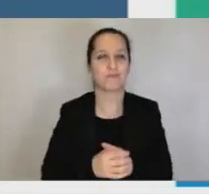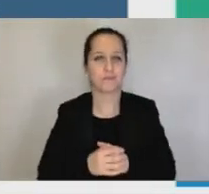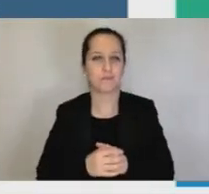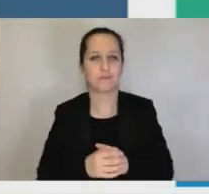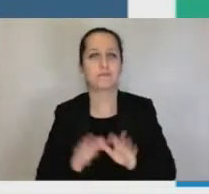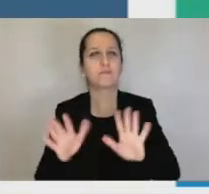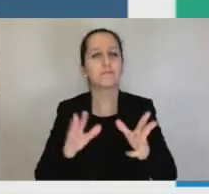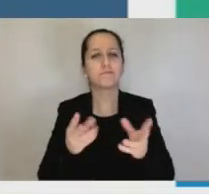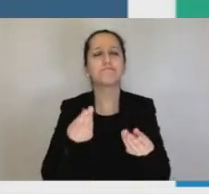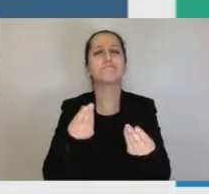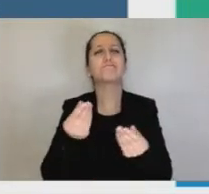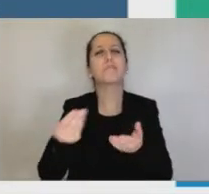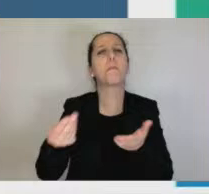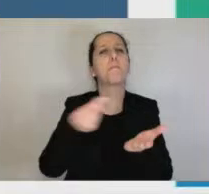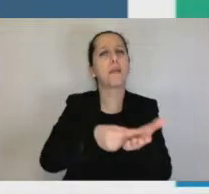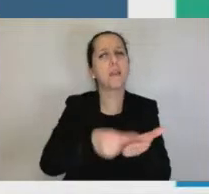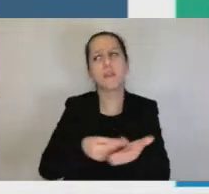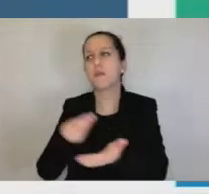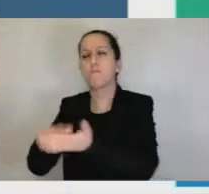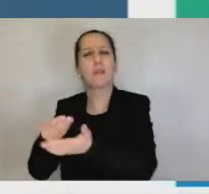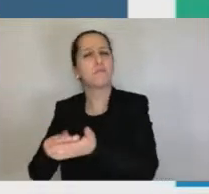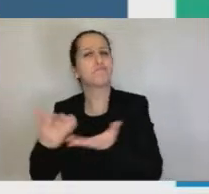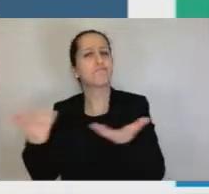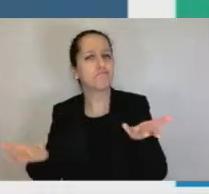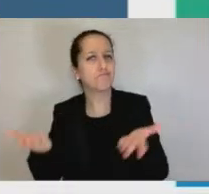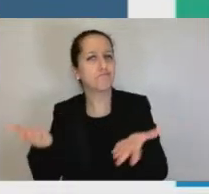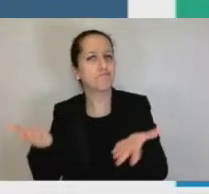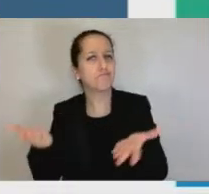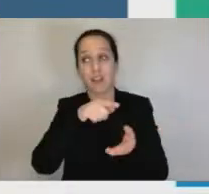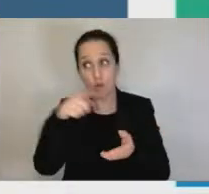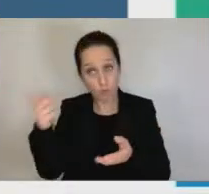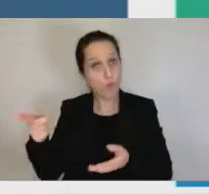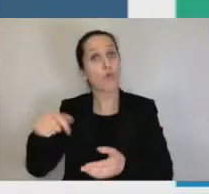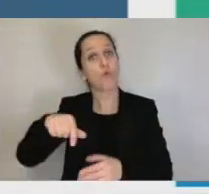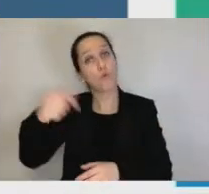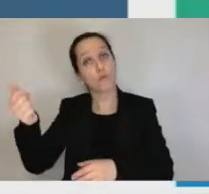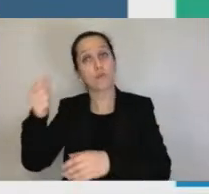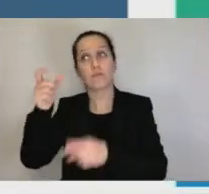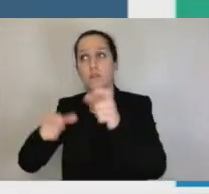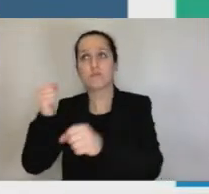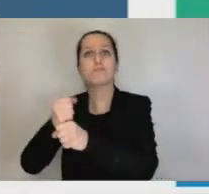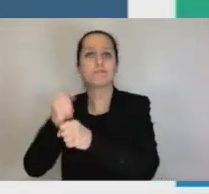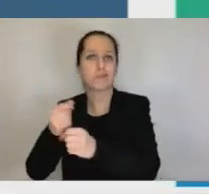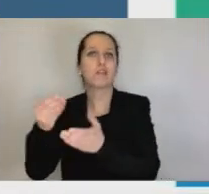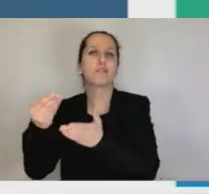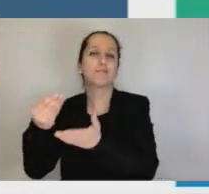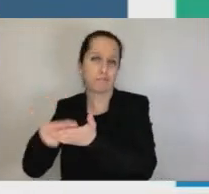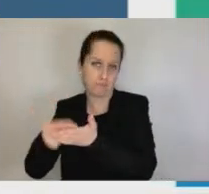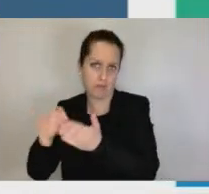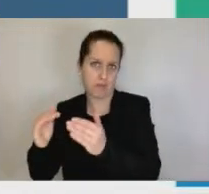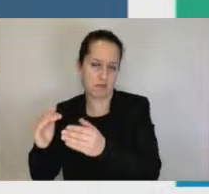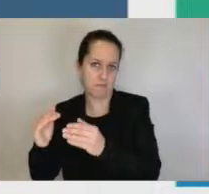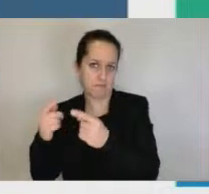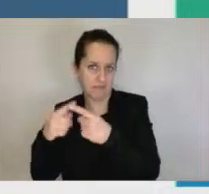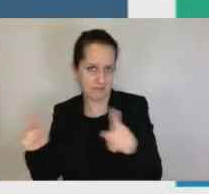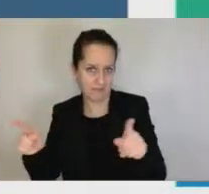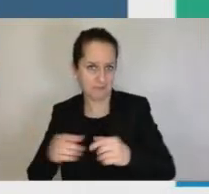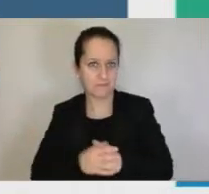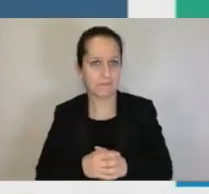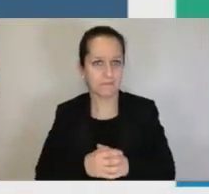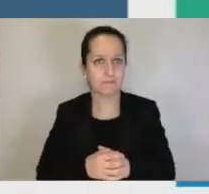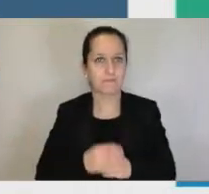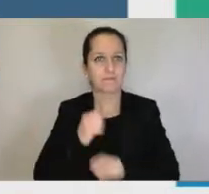And here the wage gap is very important when we compare this with the other wage earners. In